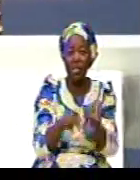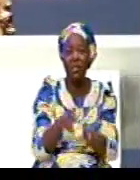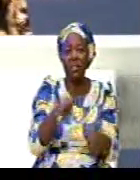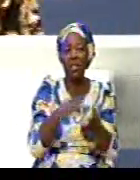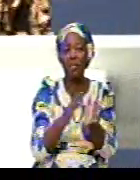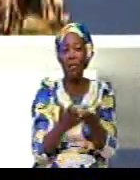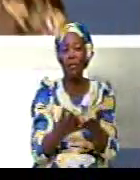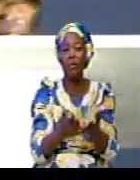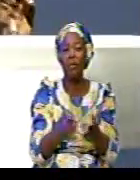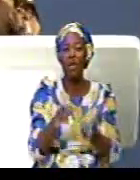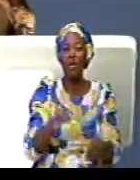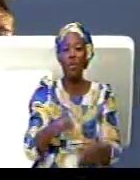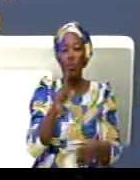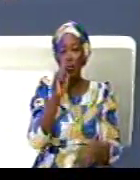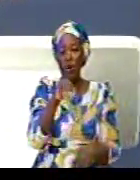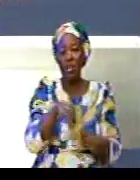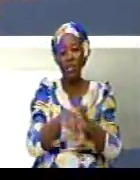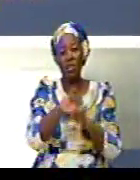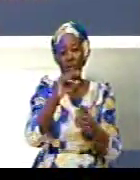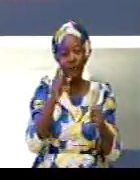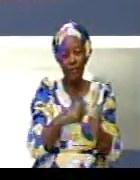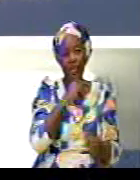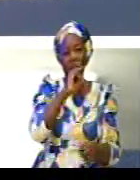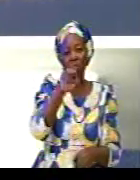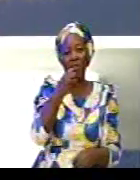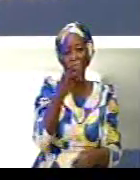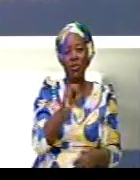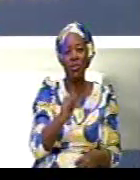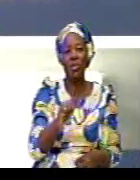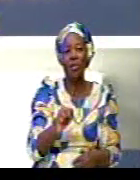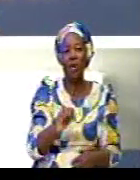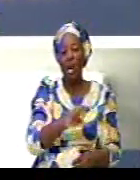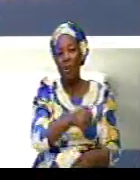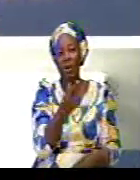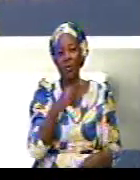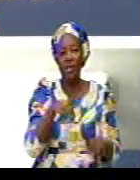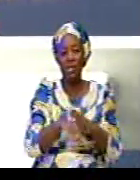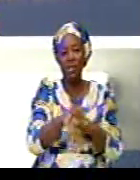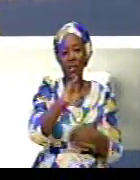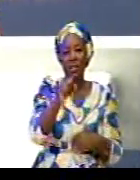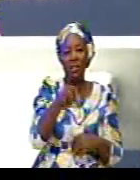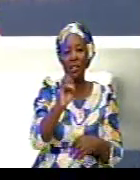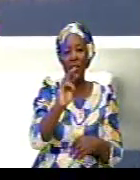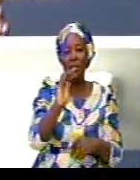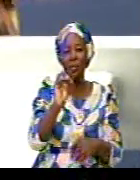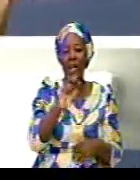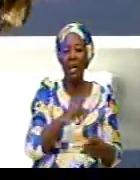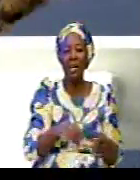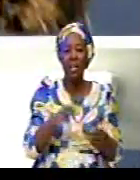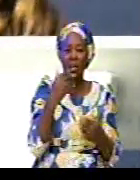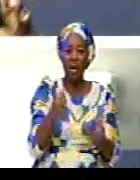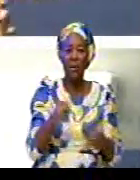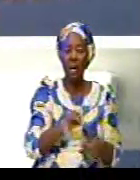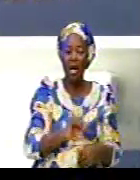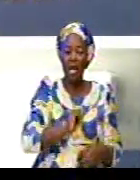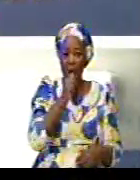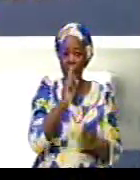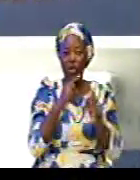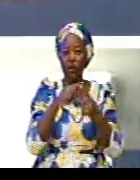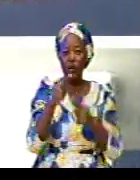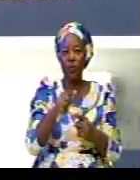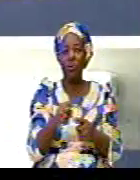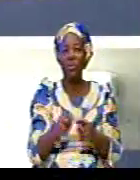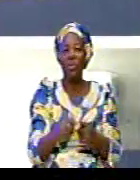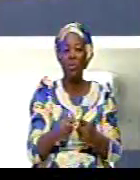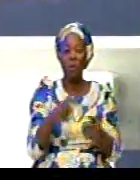Tonight, as we look at those passages, one in John, 1 John, the other one in